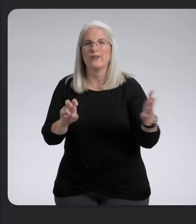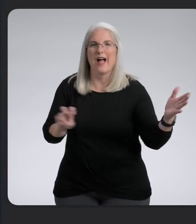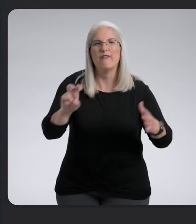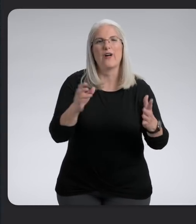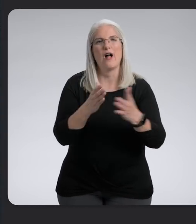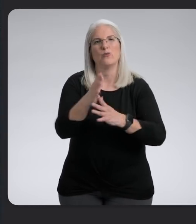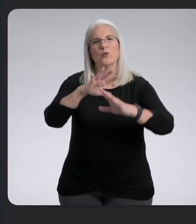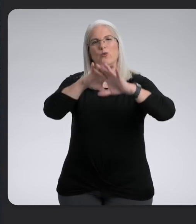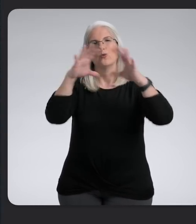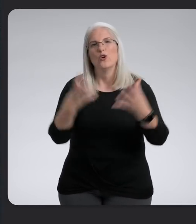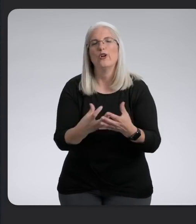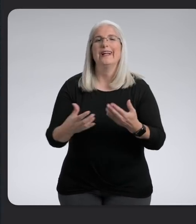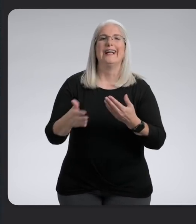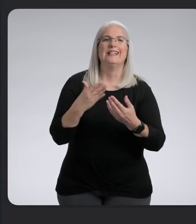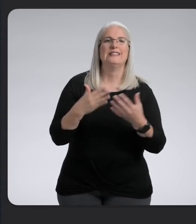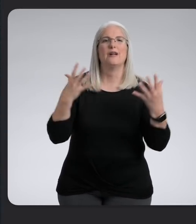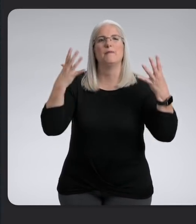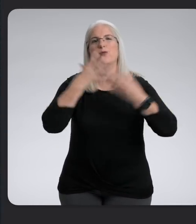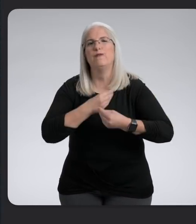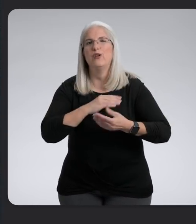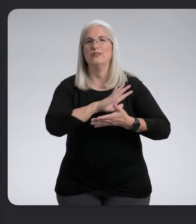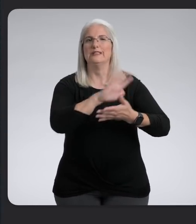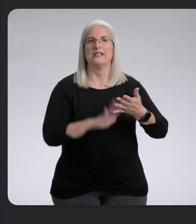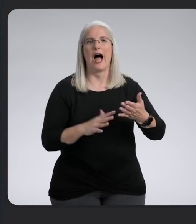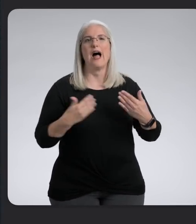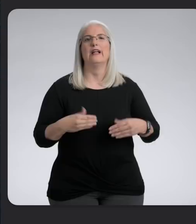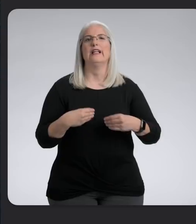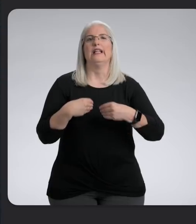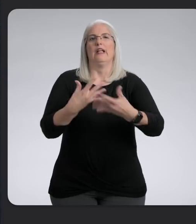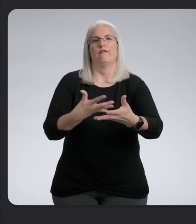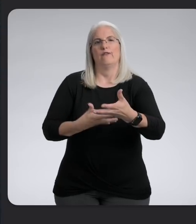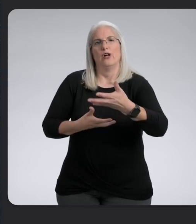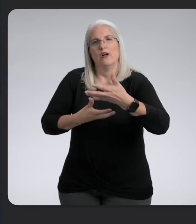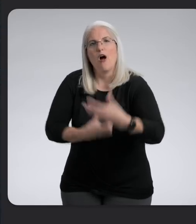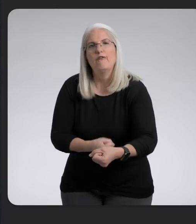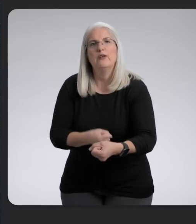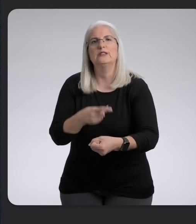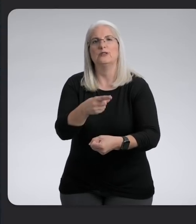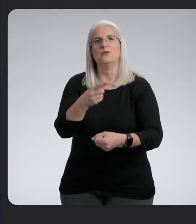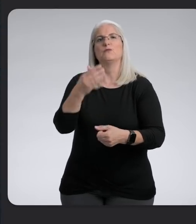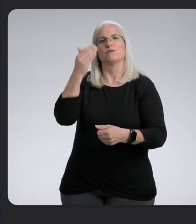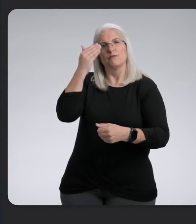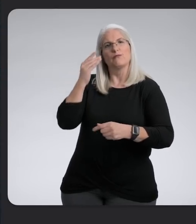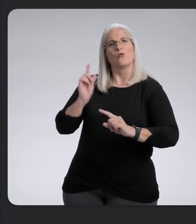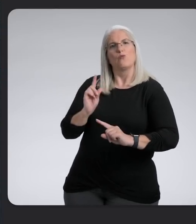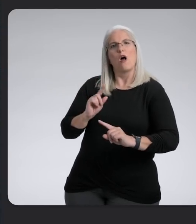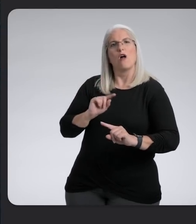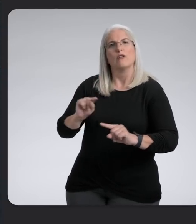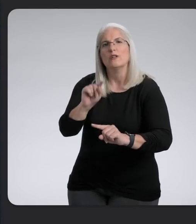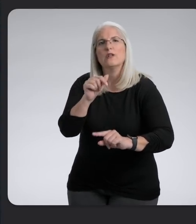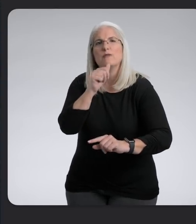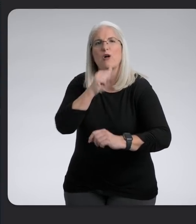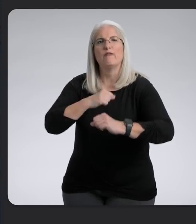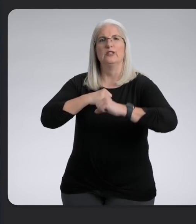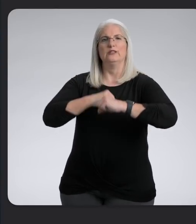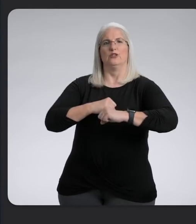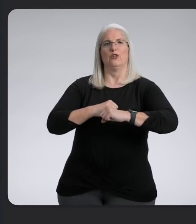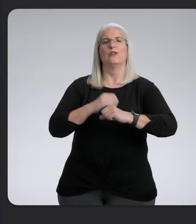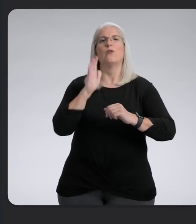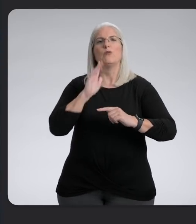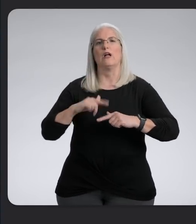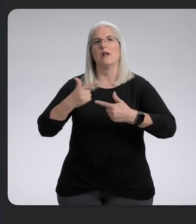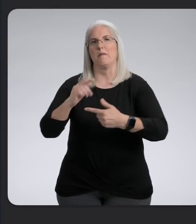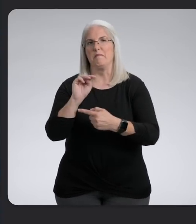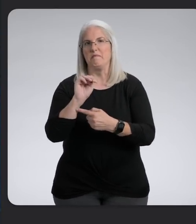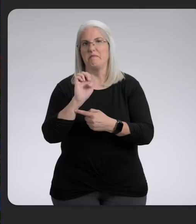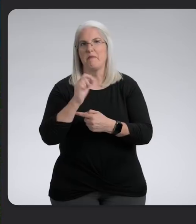and beautifully designed, while providing the confidence that your privacy is protected. Here's Meg to tell you more.